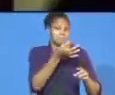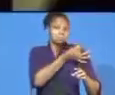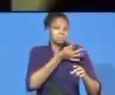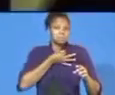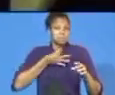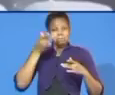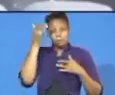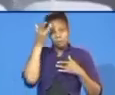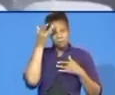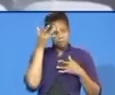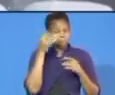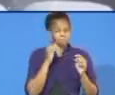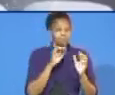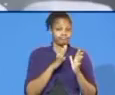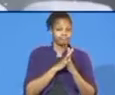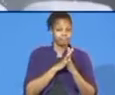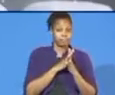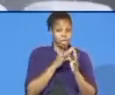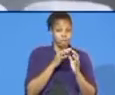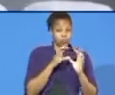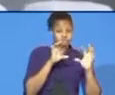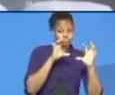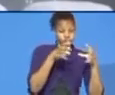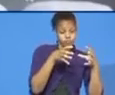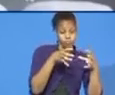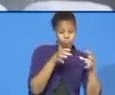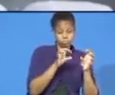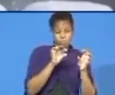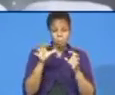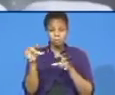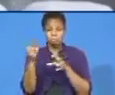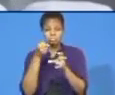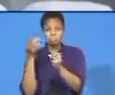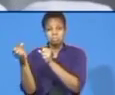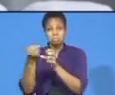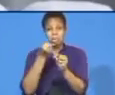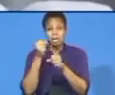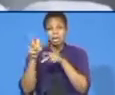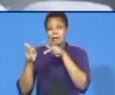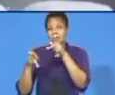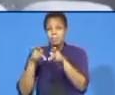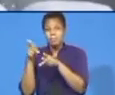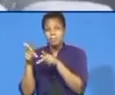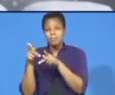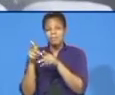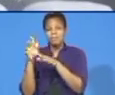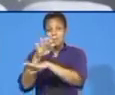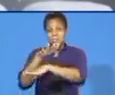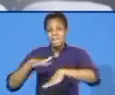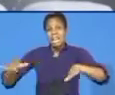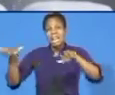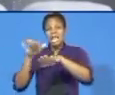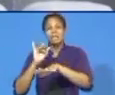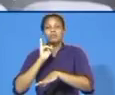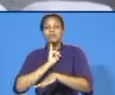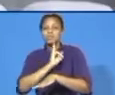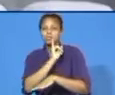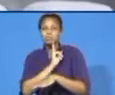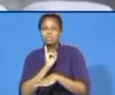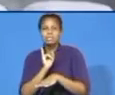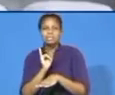by companies and had brought away captives out of the land of Israel, a little maid, and